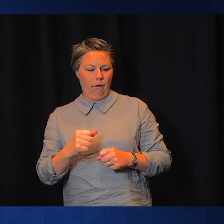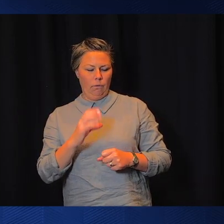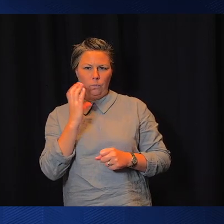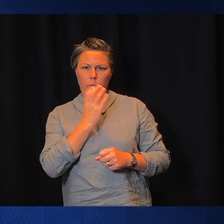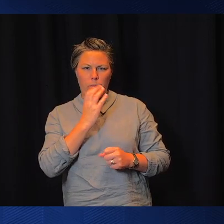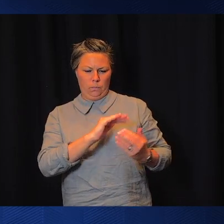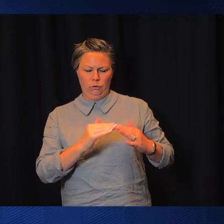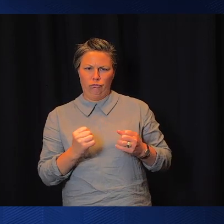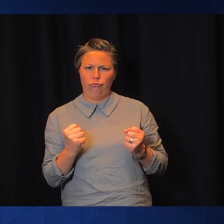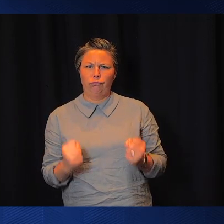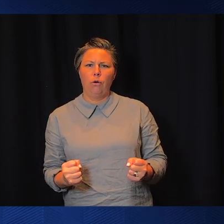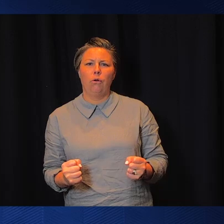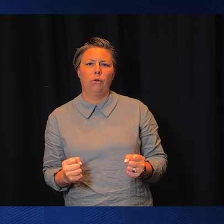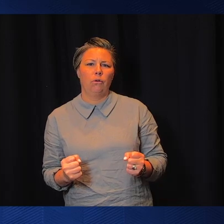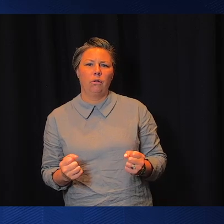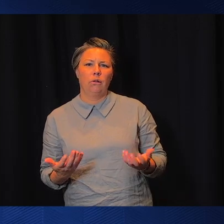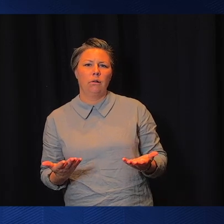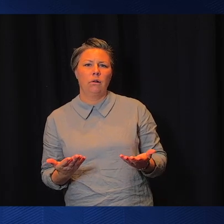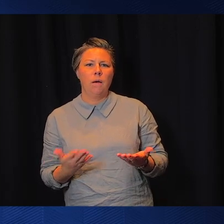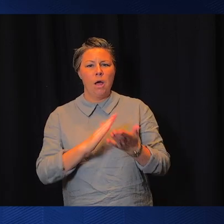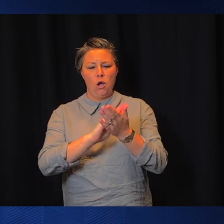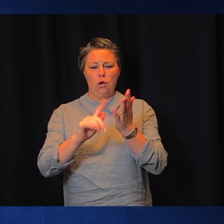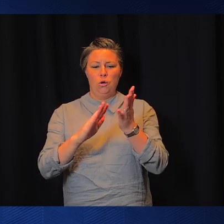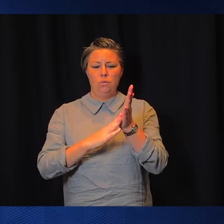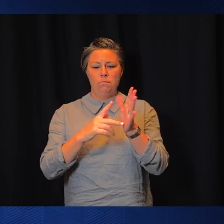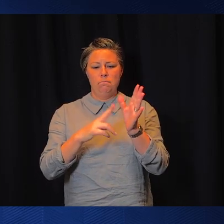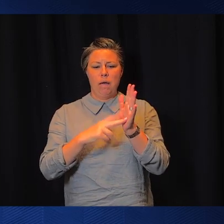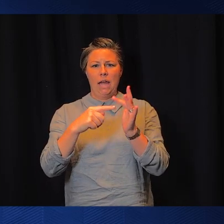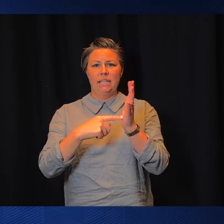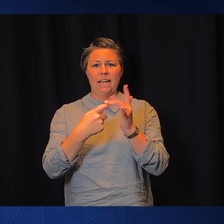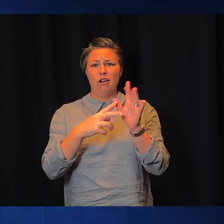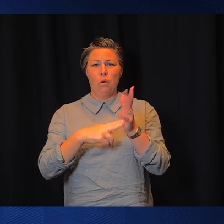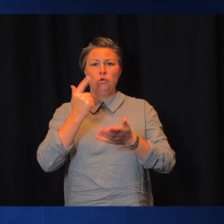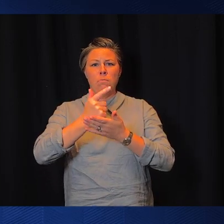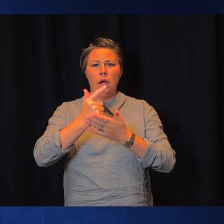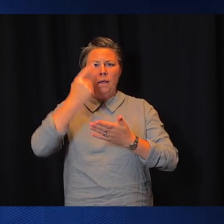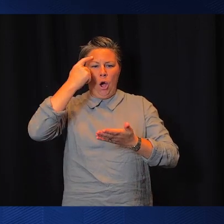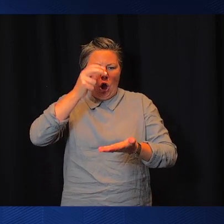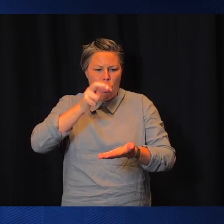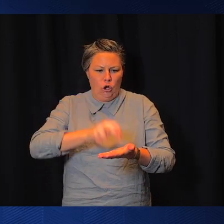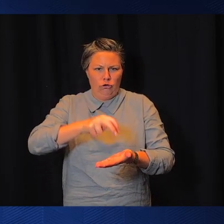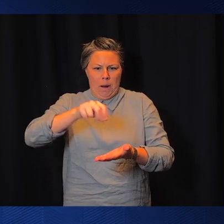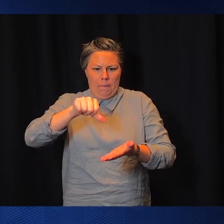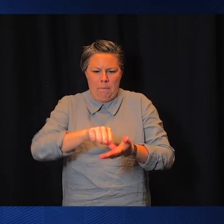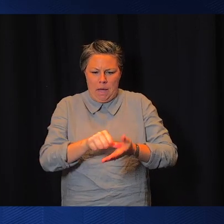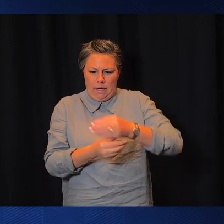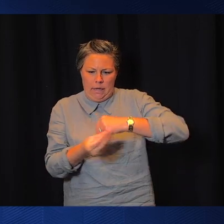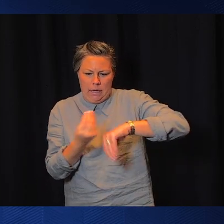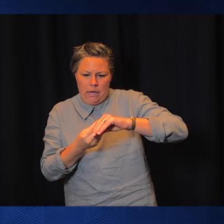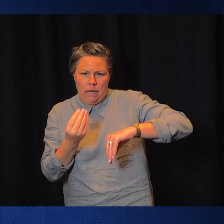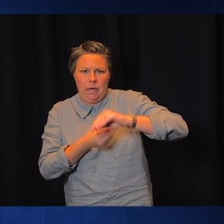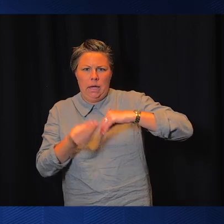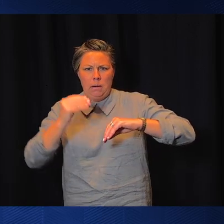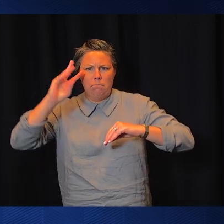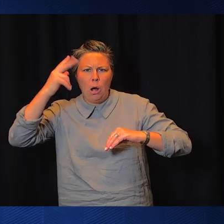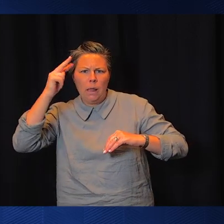like it's too much based on politics and too much based on contractual arrangement. Not based on empathy,